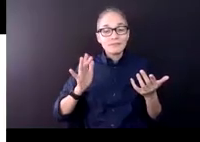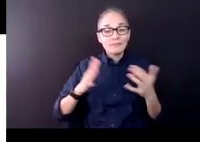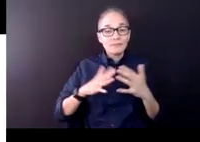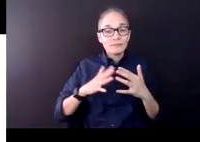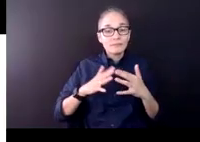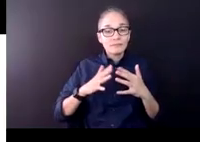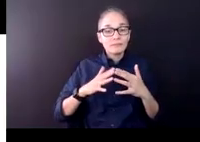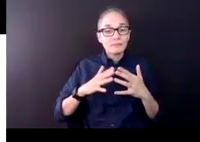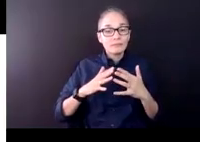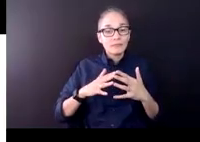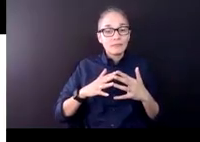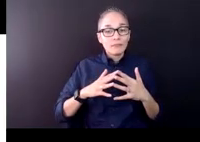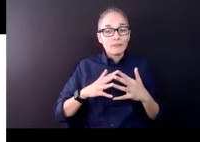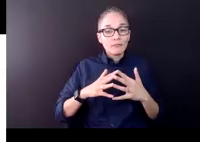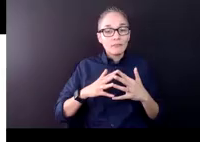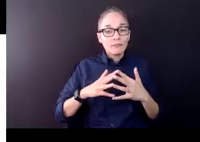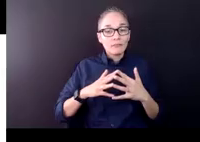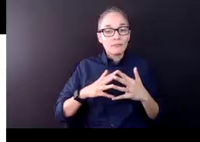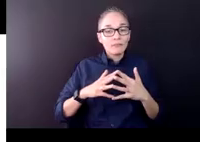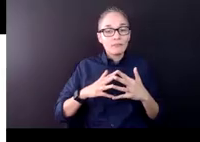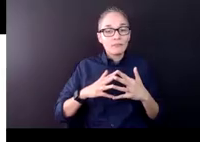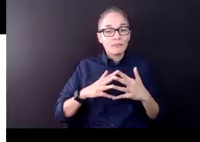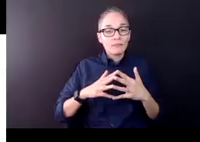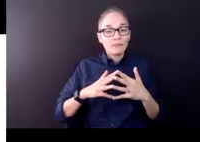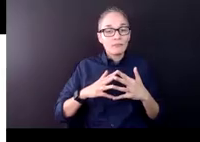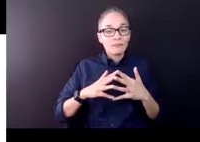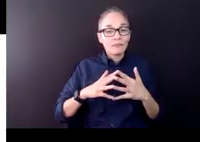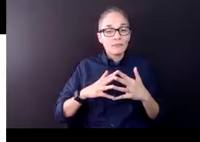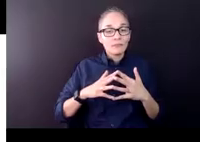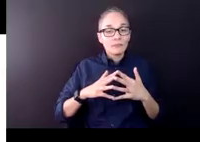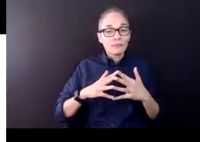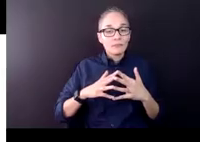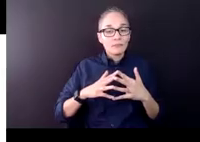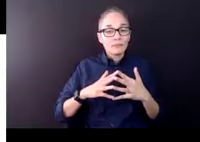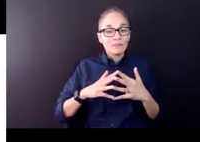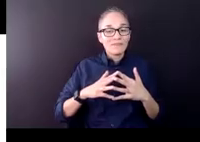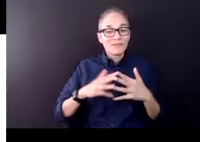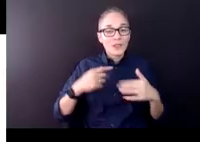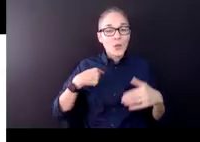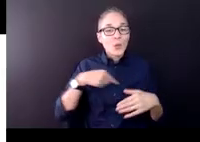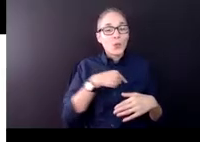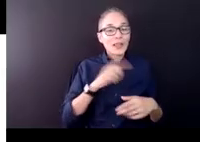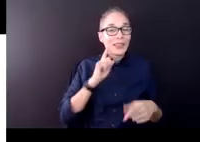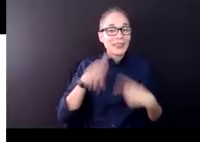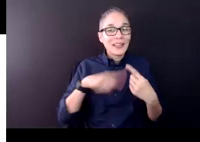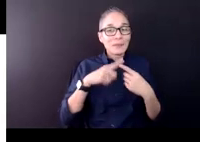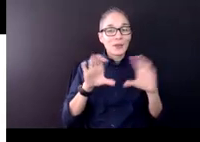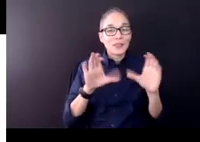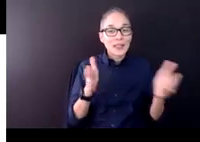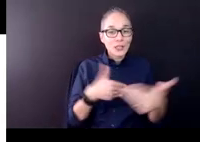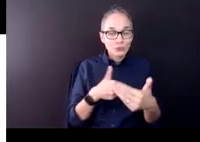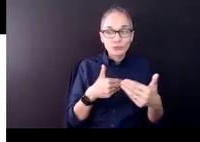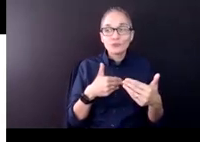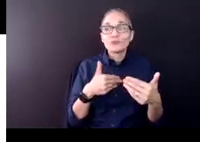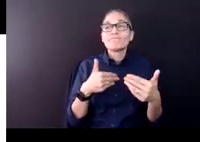um, as we think about what the classroom looks like in today's context with